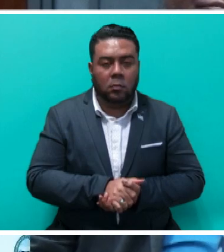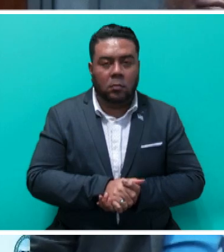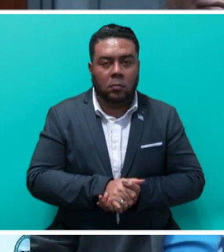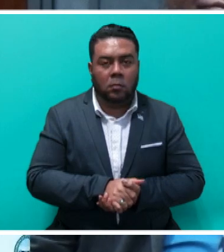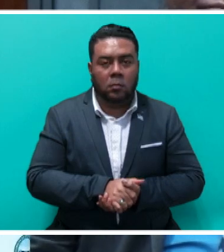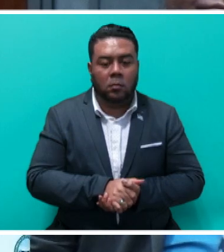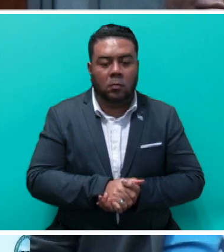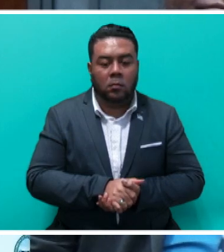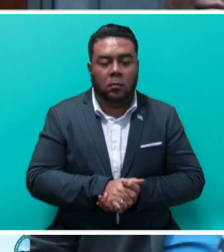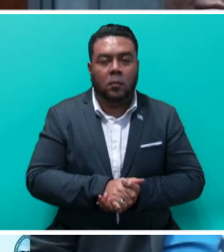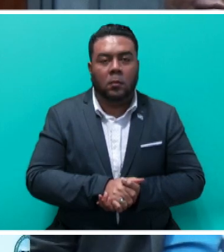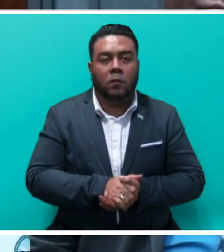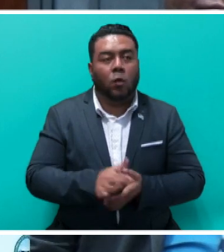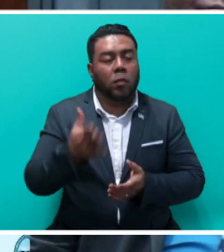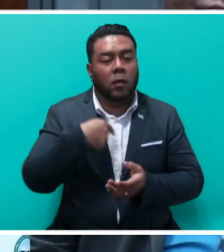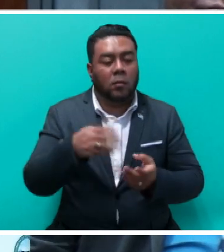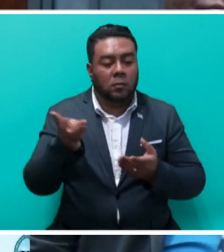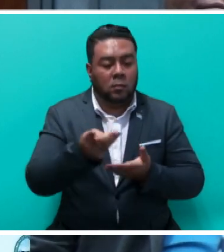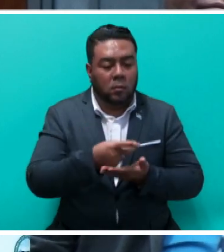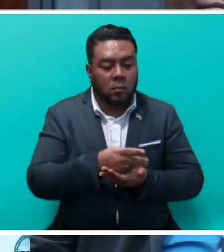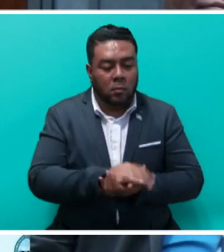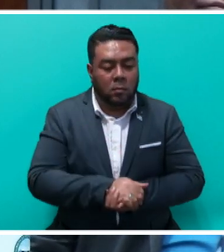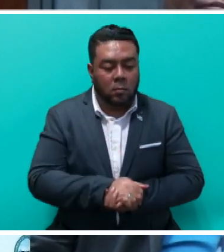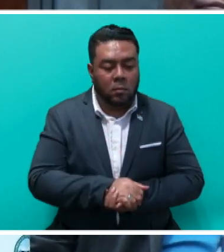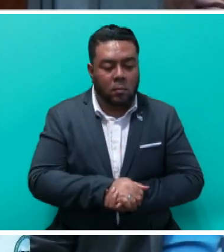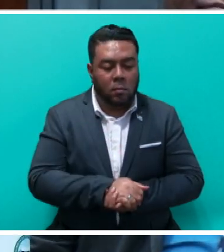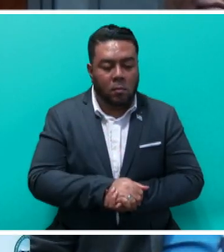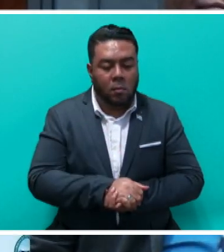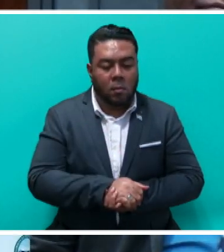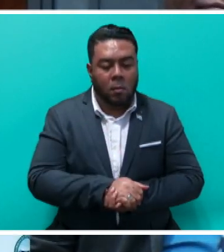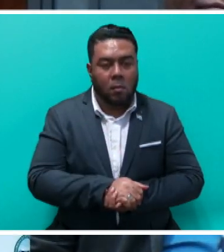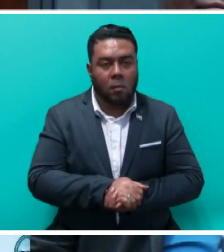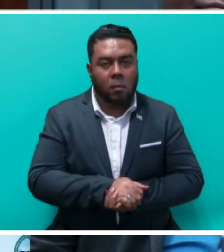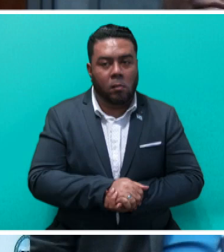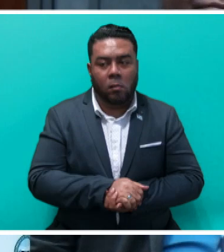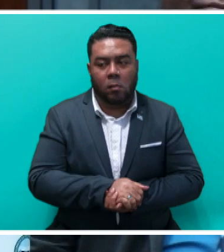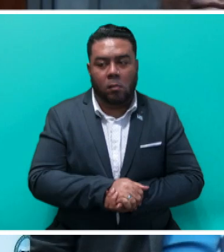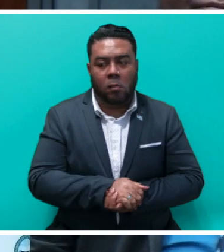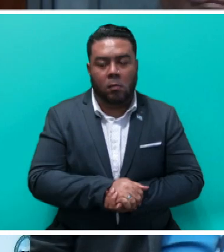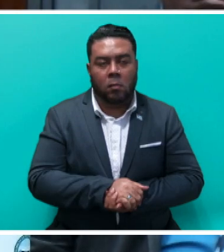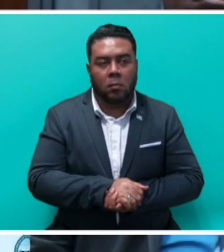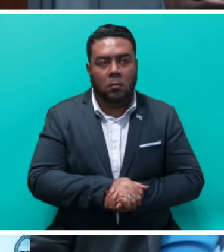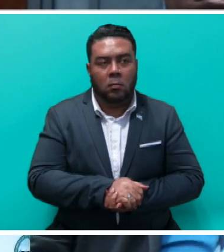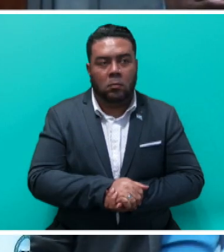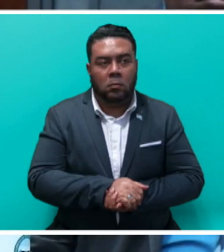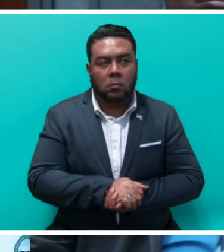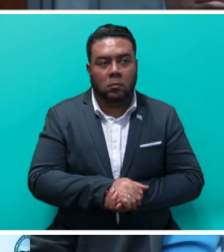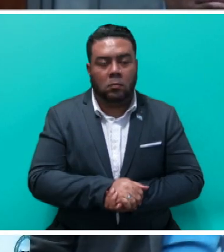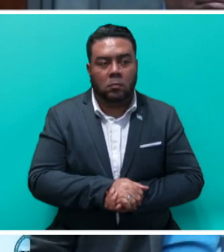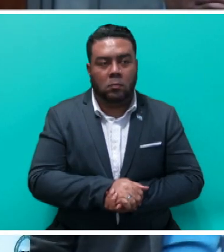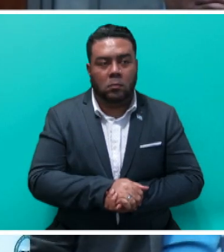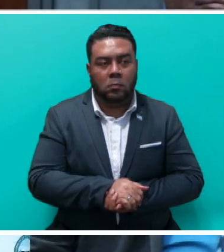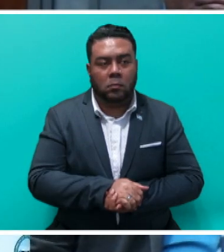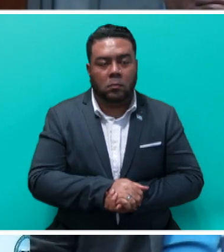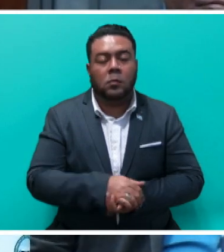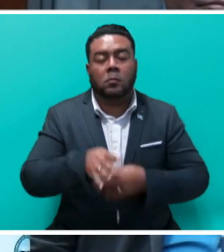to chaos and deterioration of services. In In collaboration with the Ministry